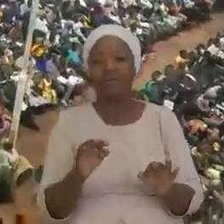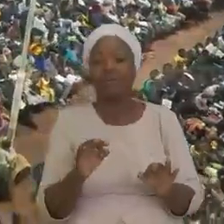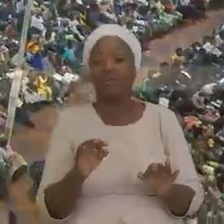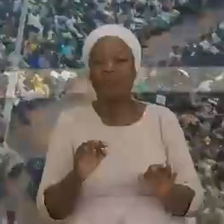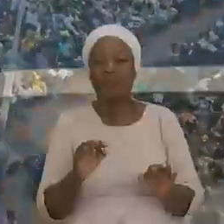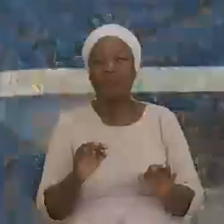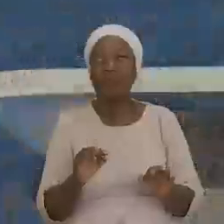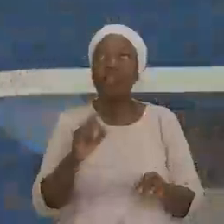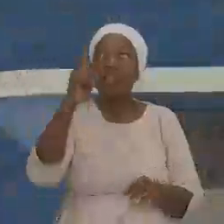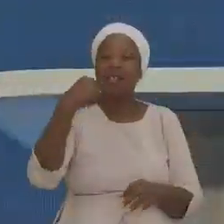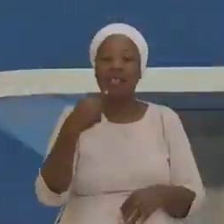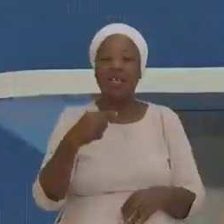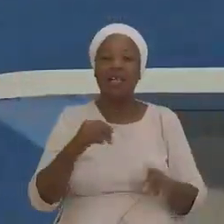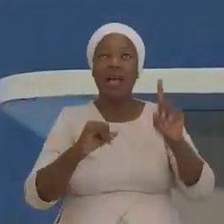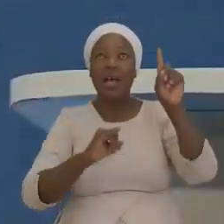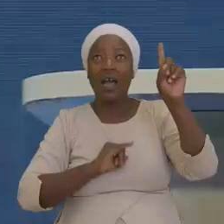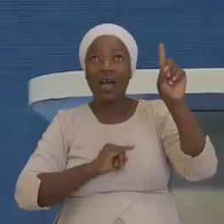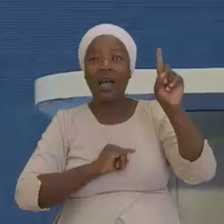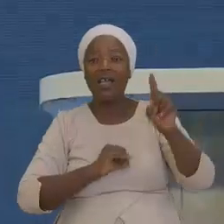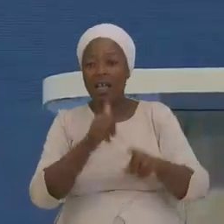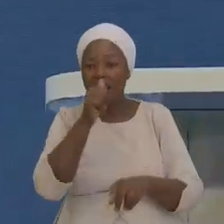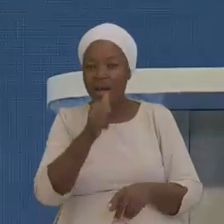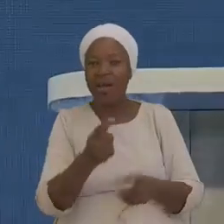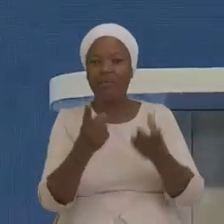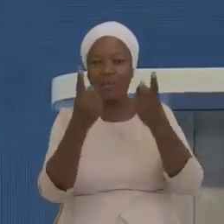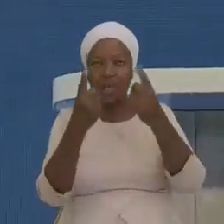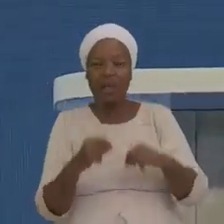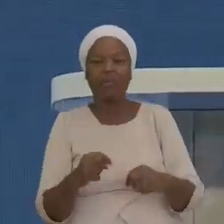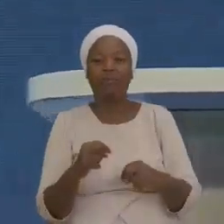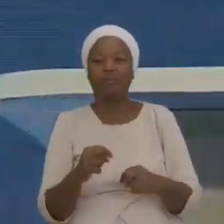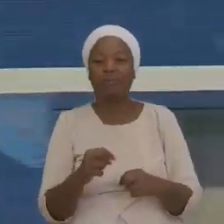He said, I am come.